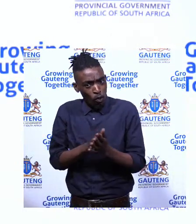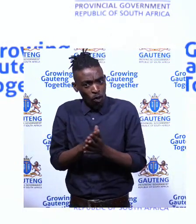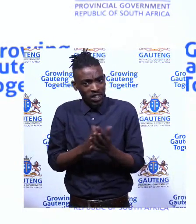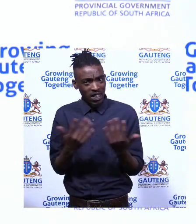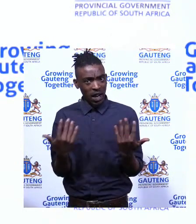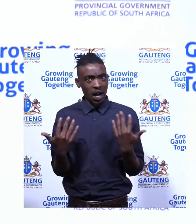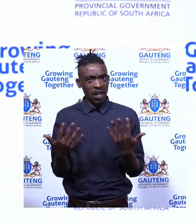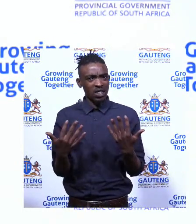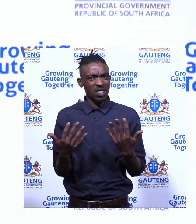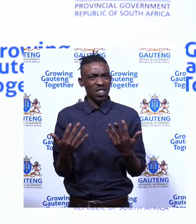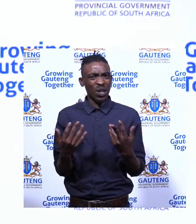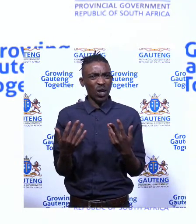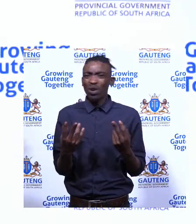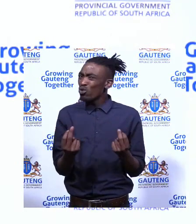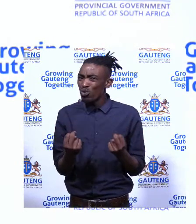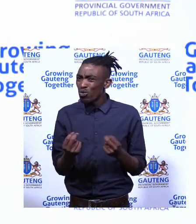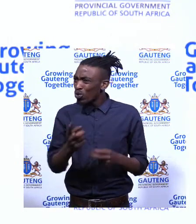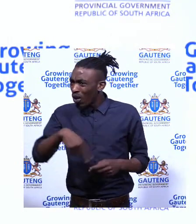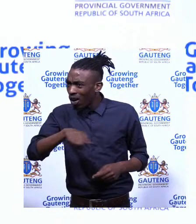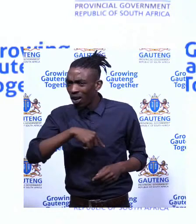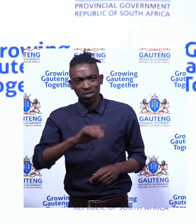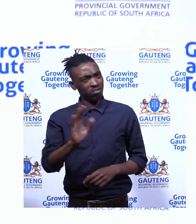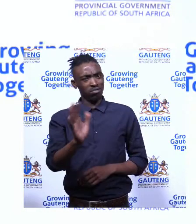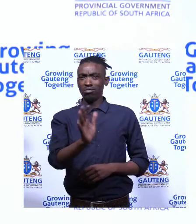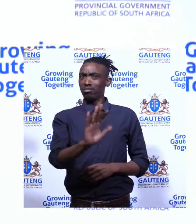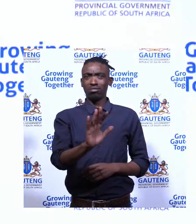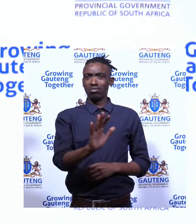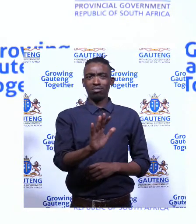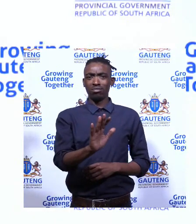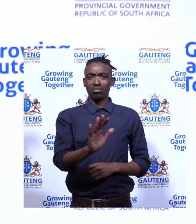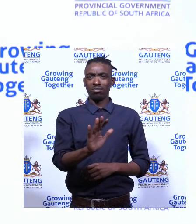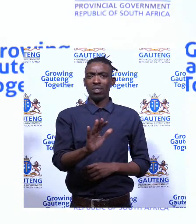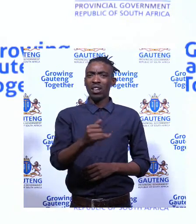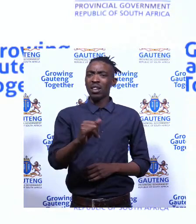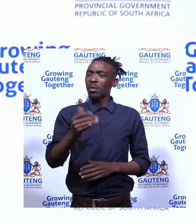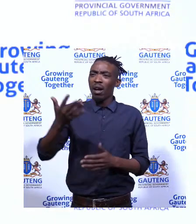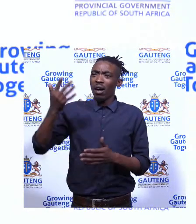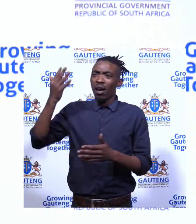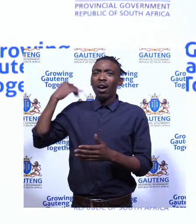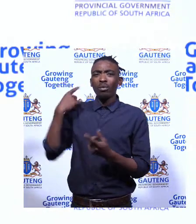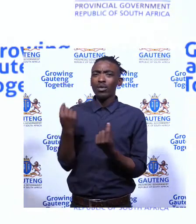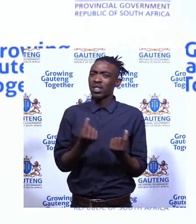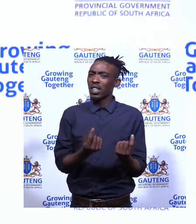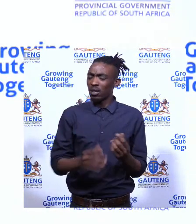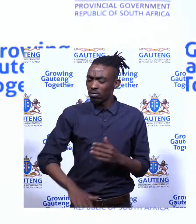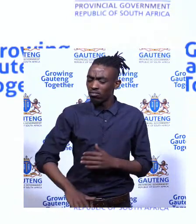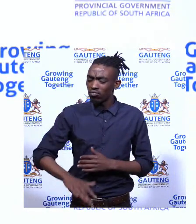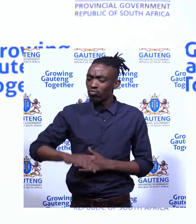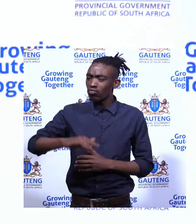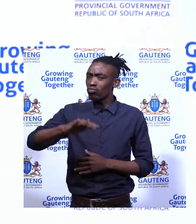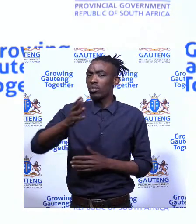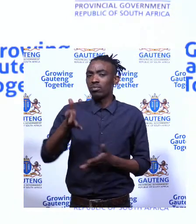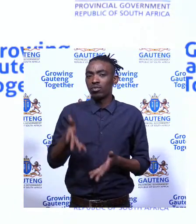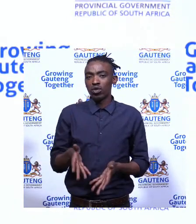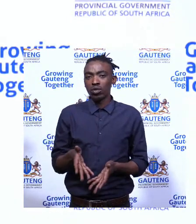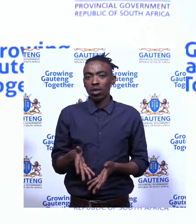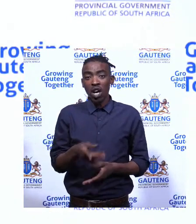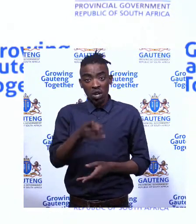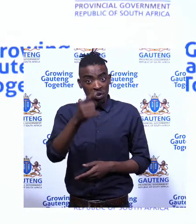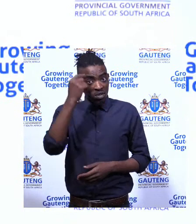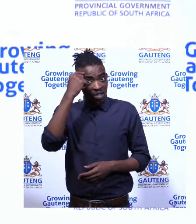not new. So I want to leave you with the questions. You think that these measures are only for